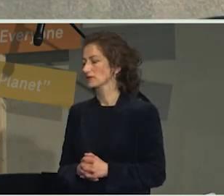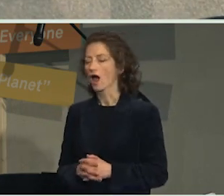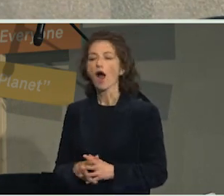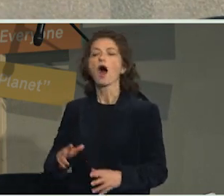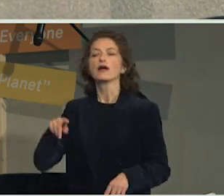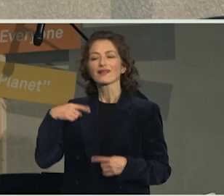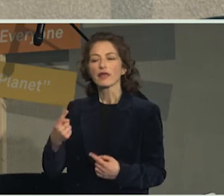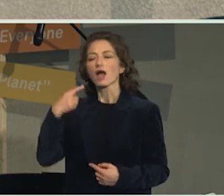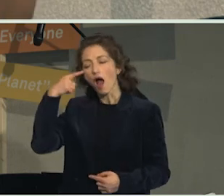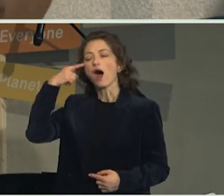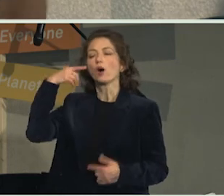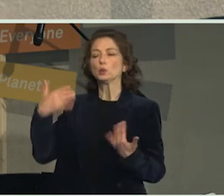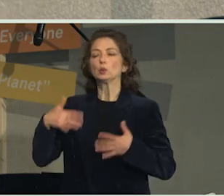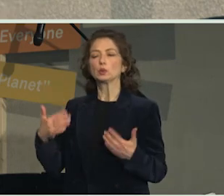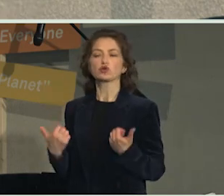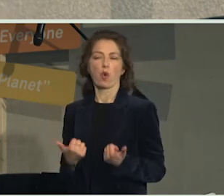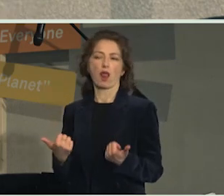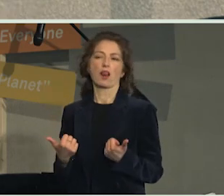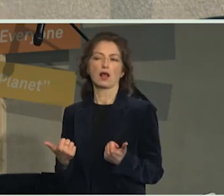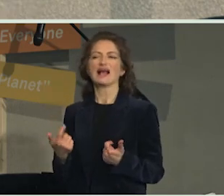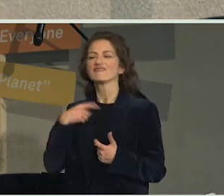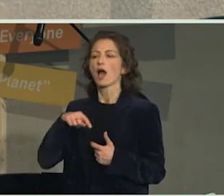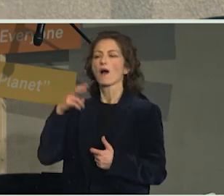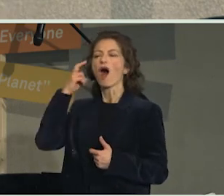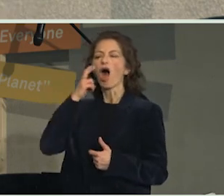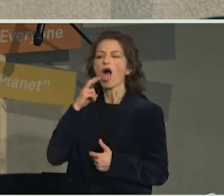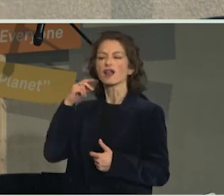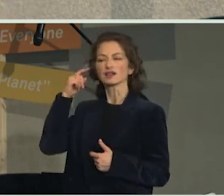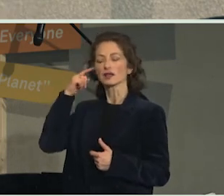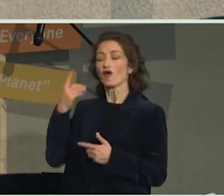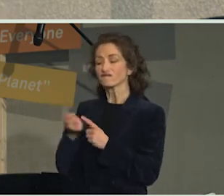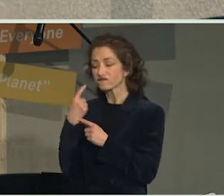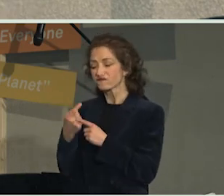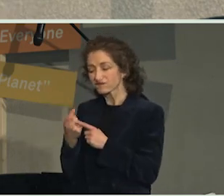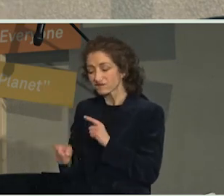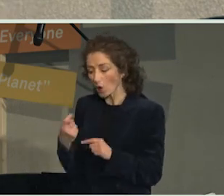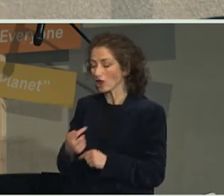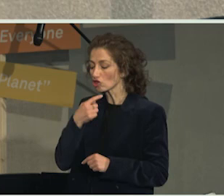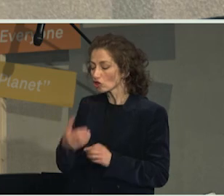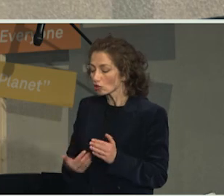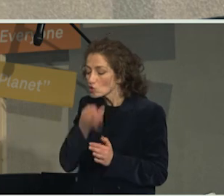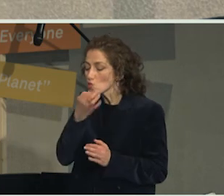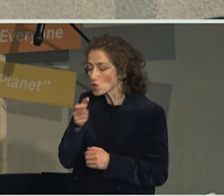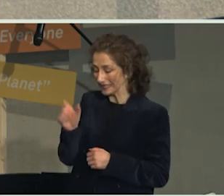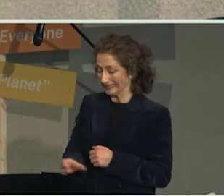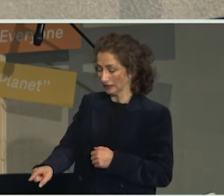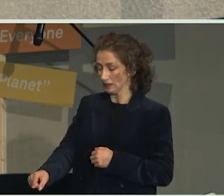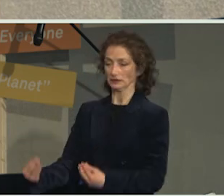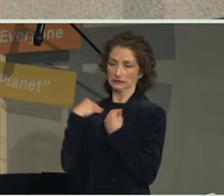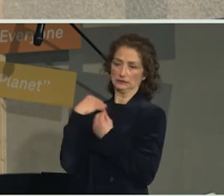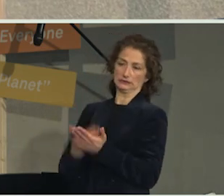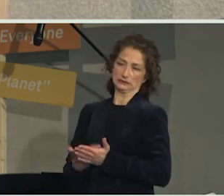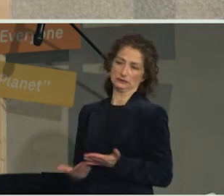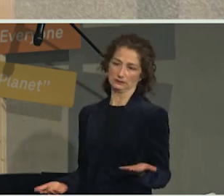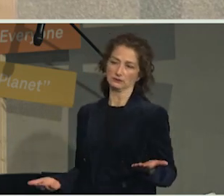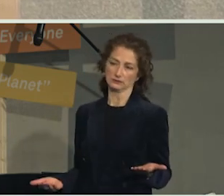because we old heads need to learn some stuff. Mm. And I think young folks have brought a lot to the table